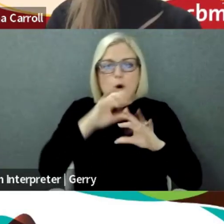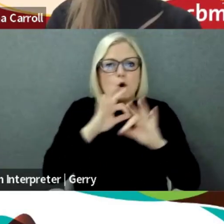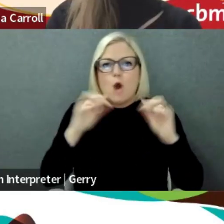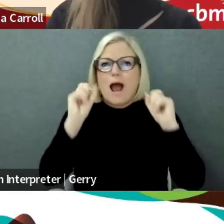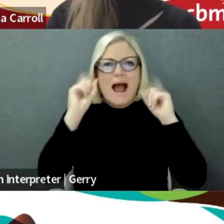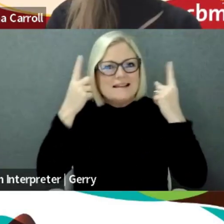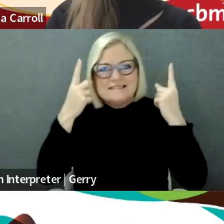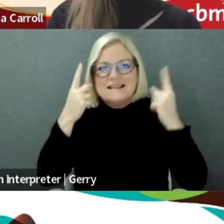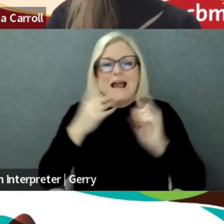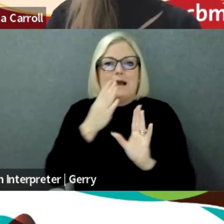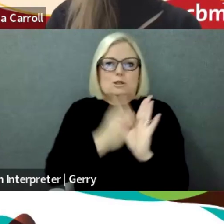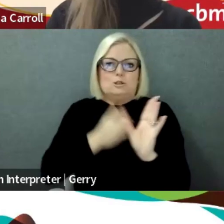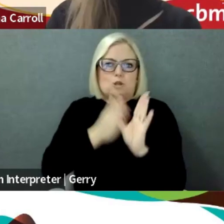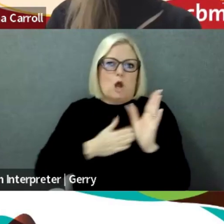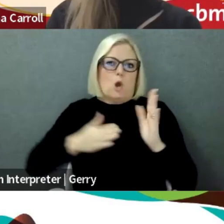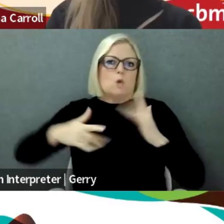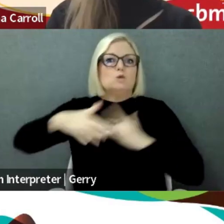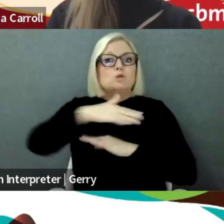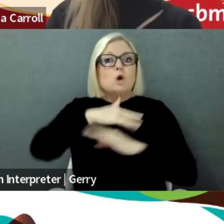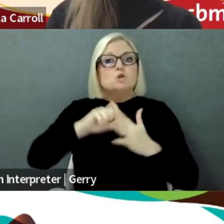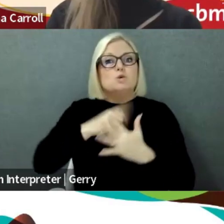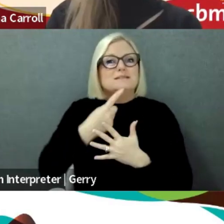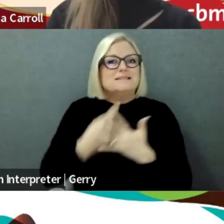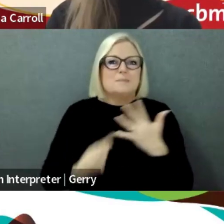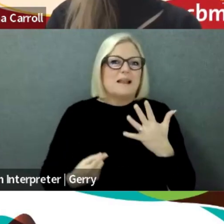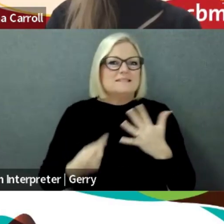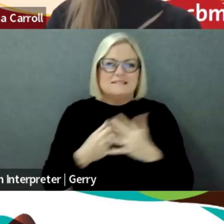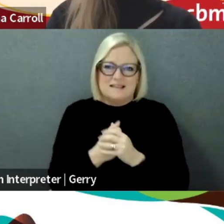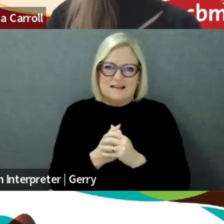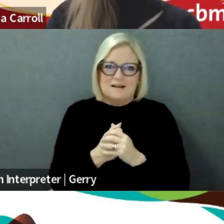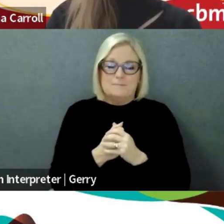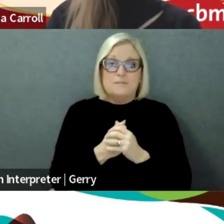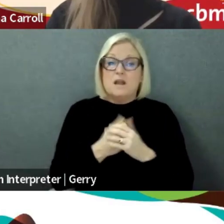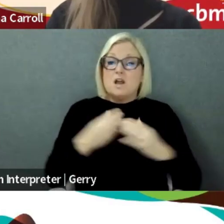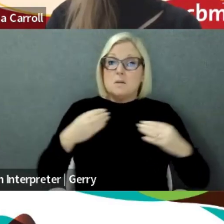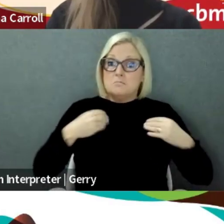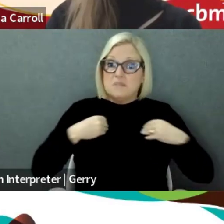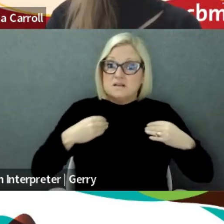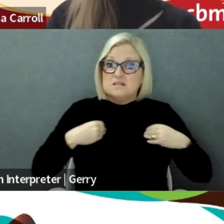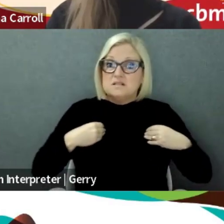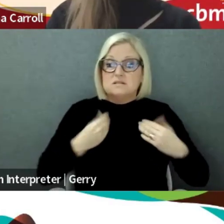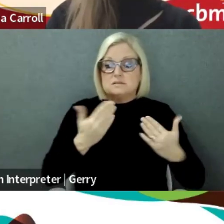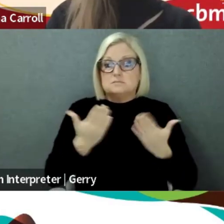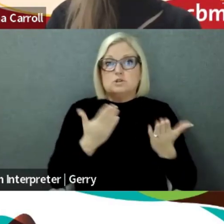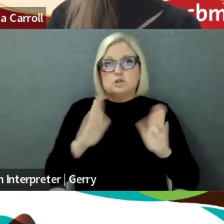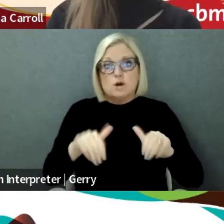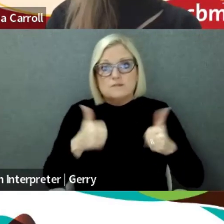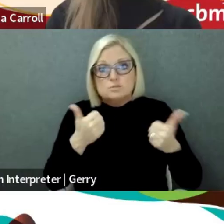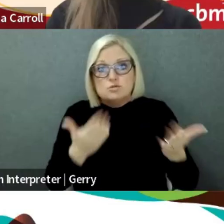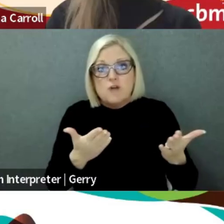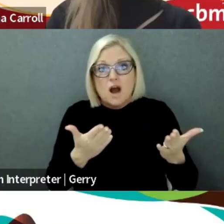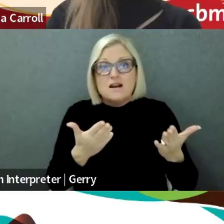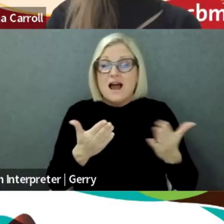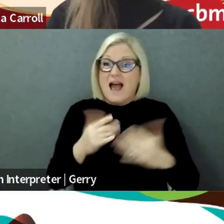knowledge of CRPD among families, community service providers, and even some people with psychosocial disabilities themselves. And this